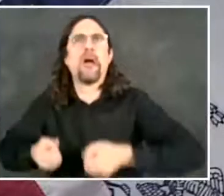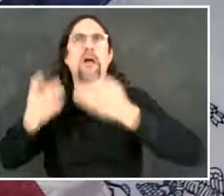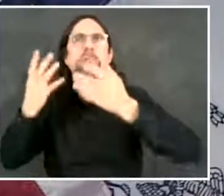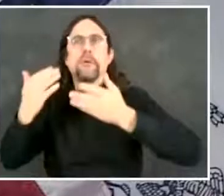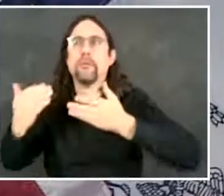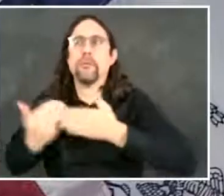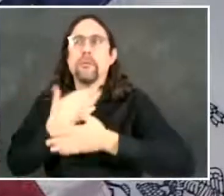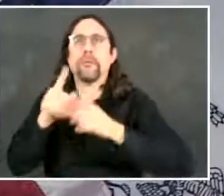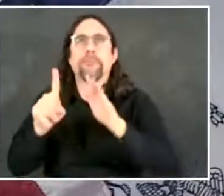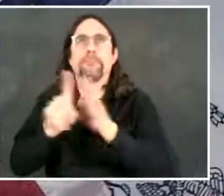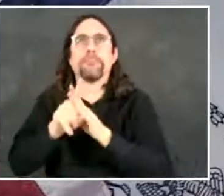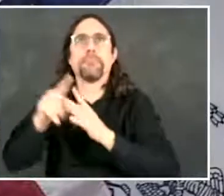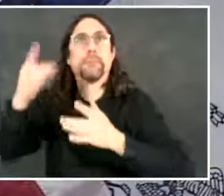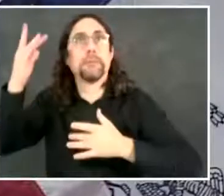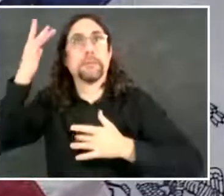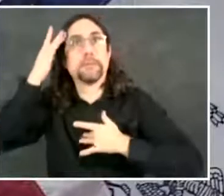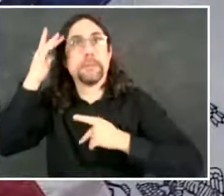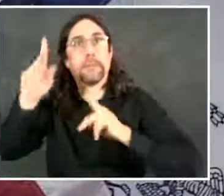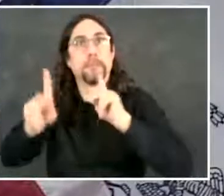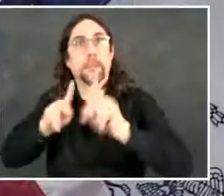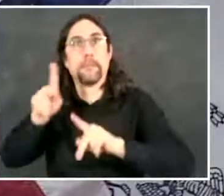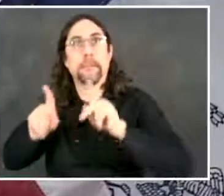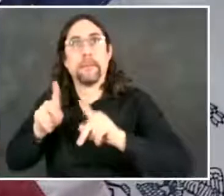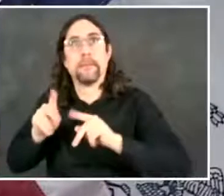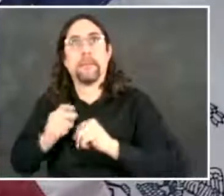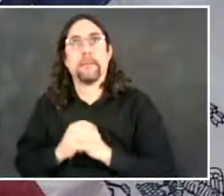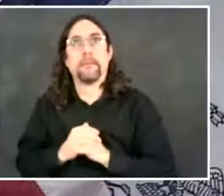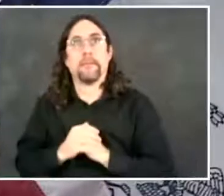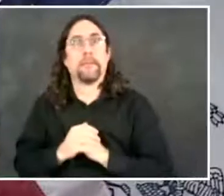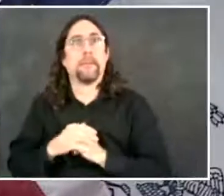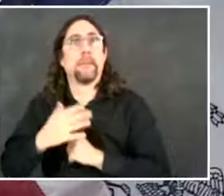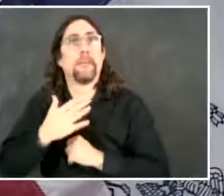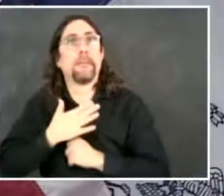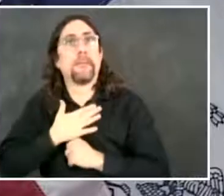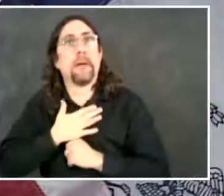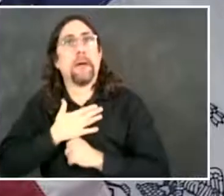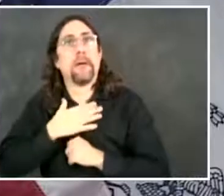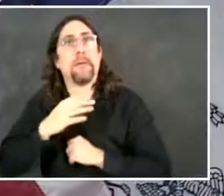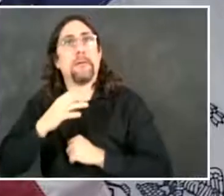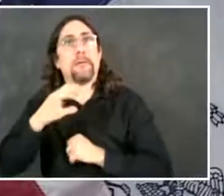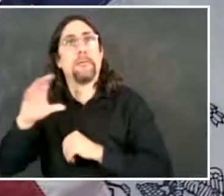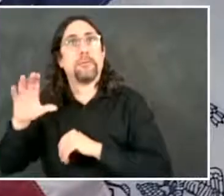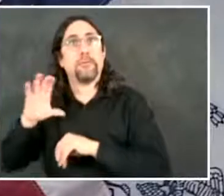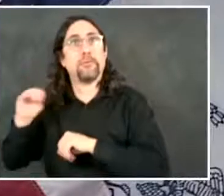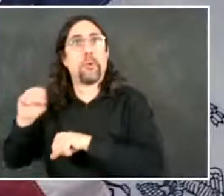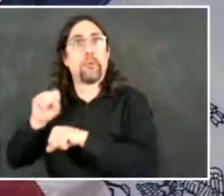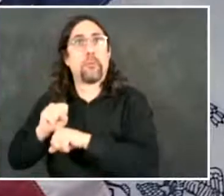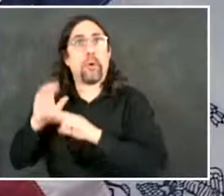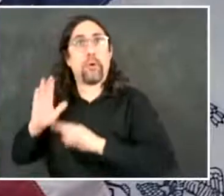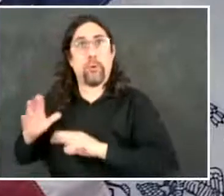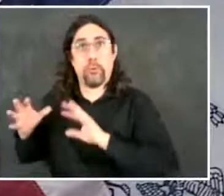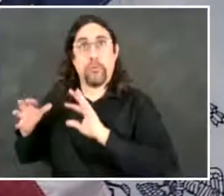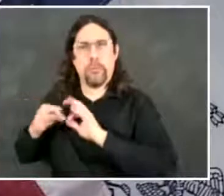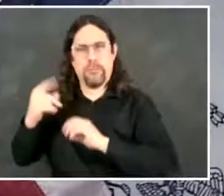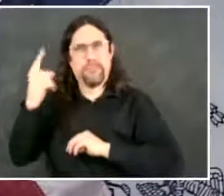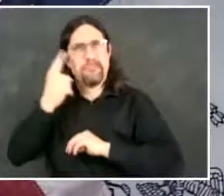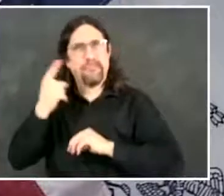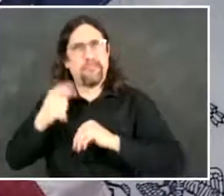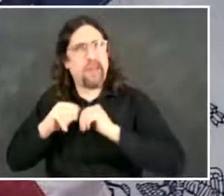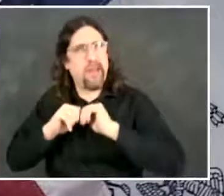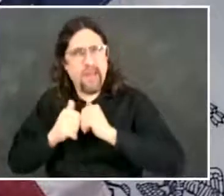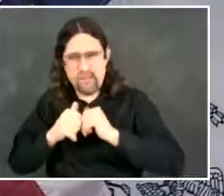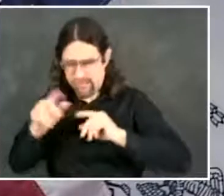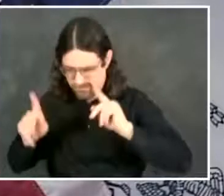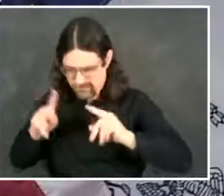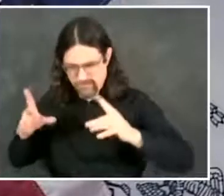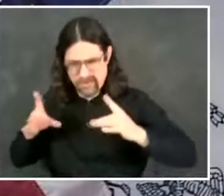central transmission points in the city? And then, Mr. Mayor, there's a Reopen New York rally planned for outside City